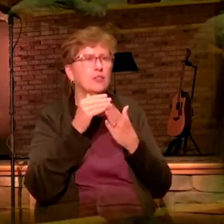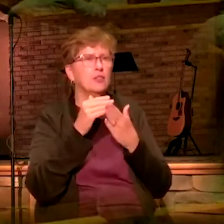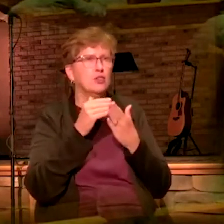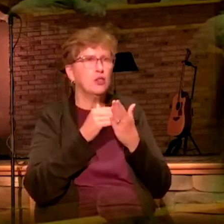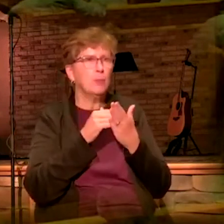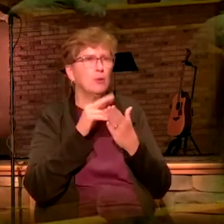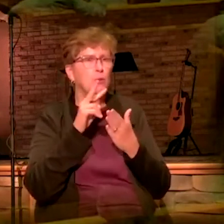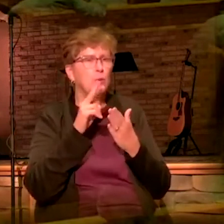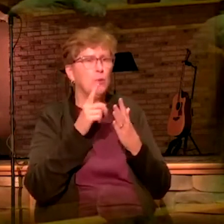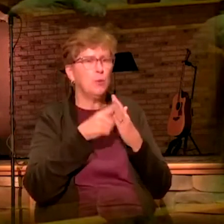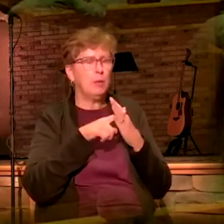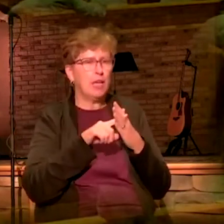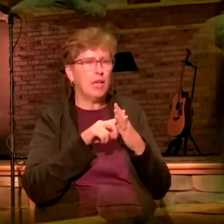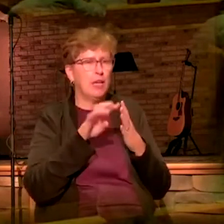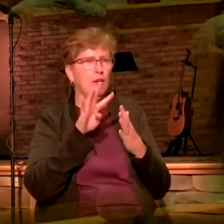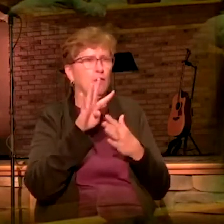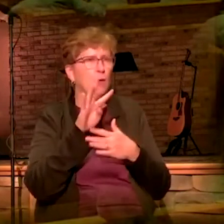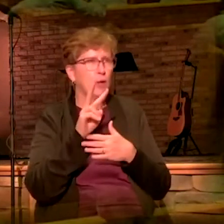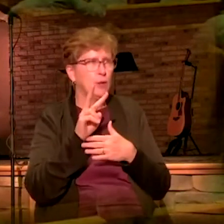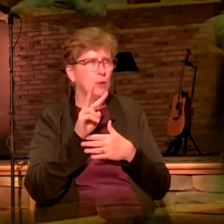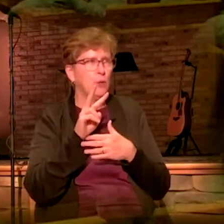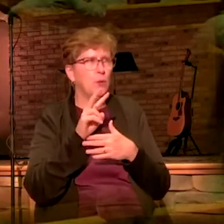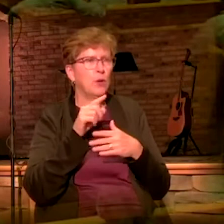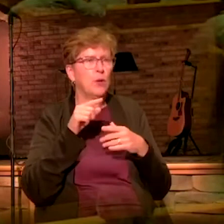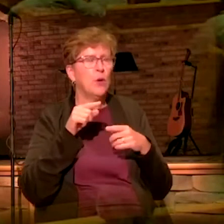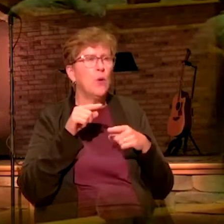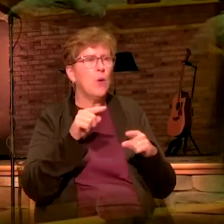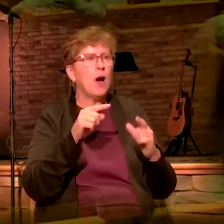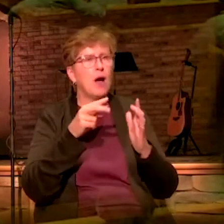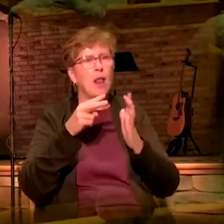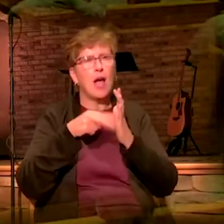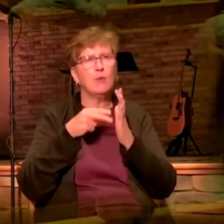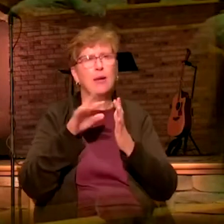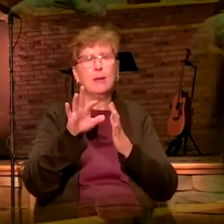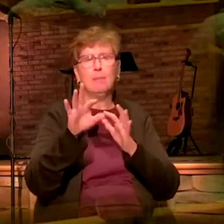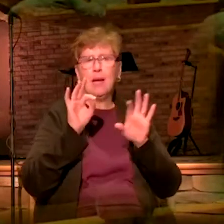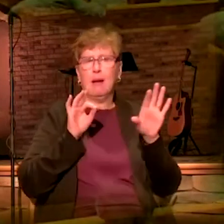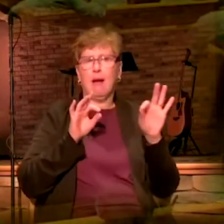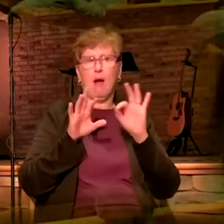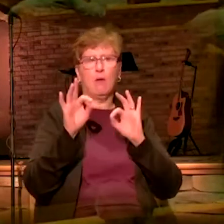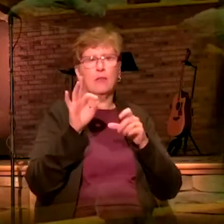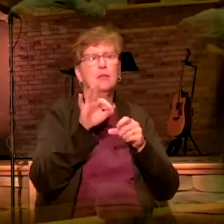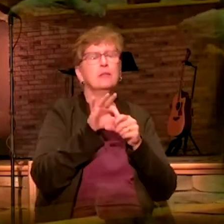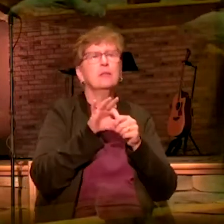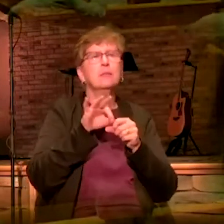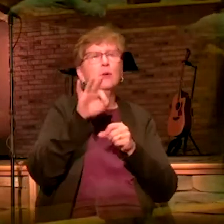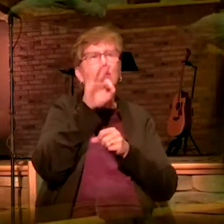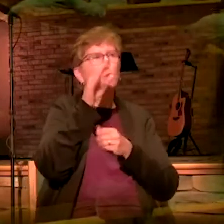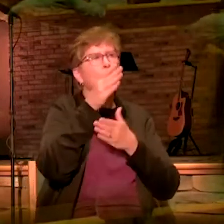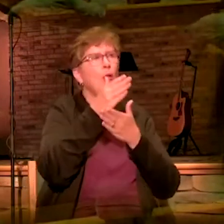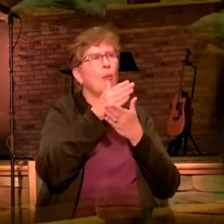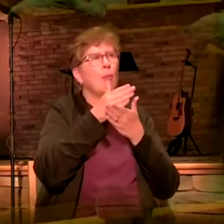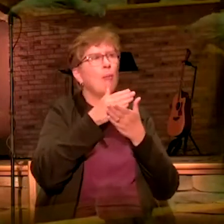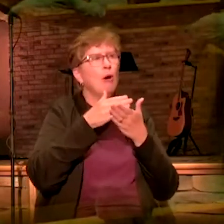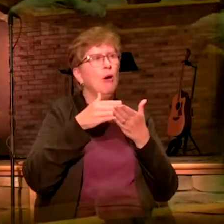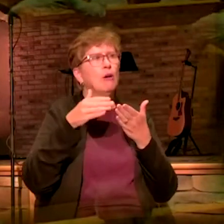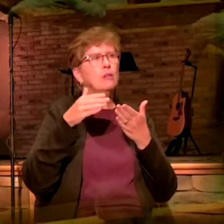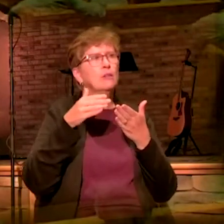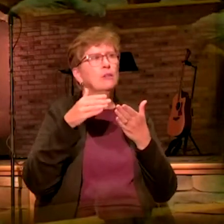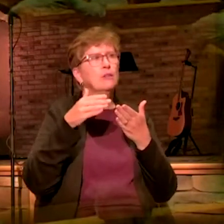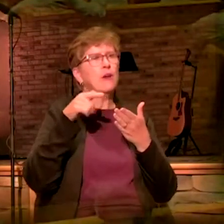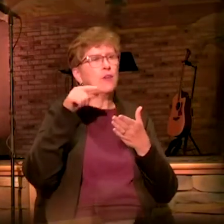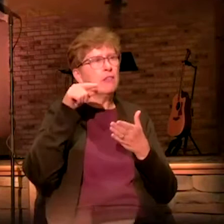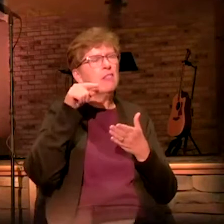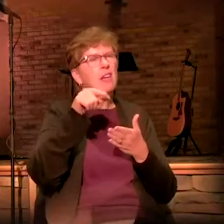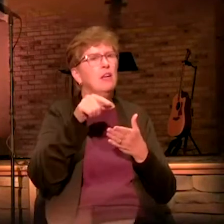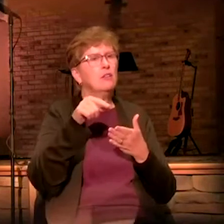42. And as I read, just pick out the spiritual aspects of this congregation, of these